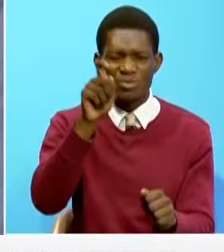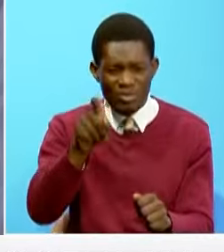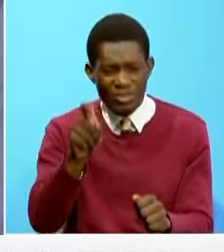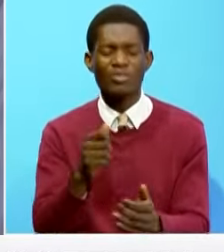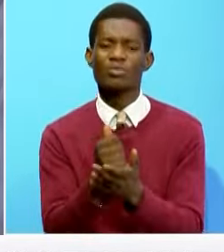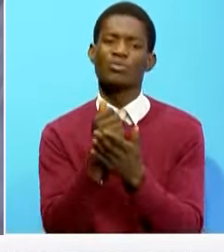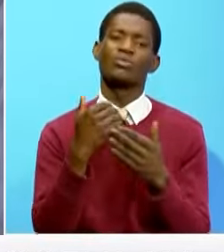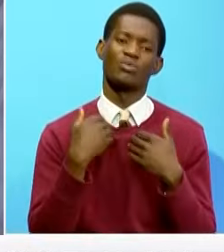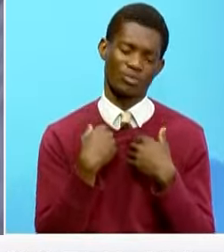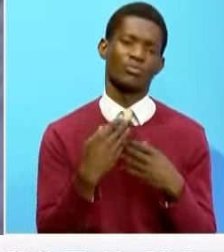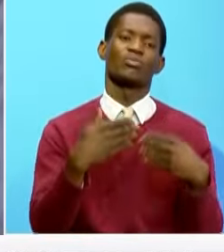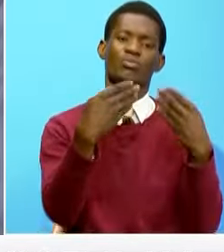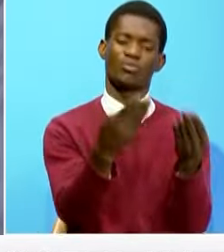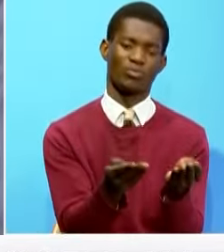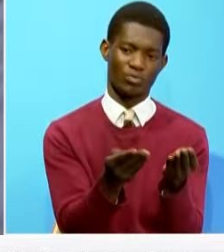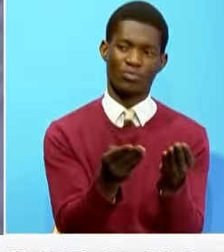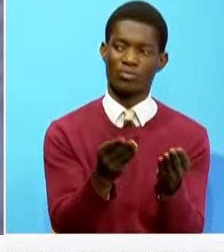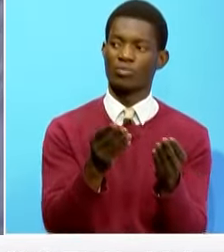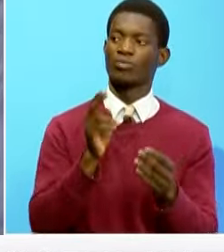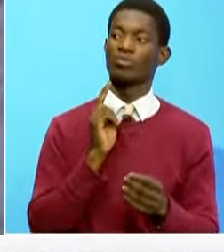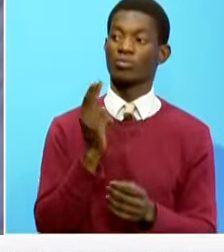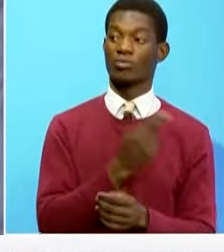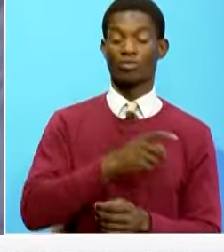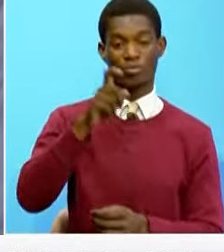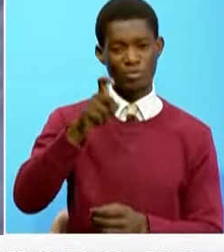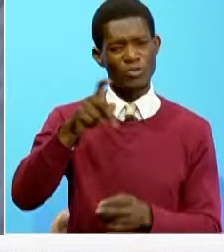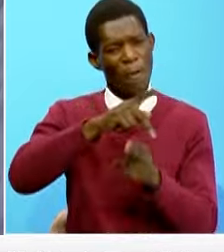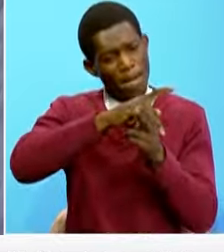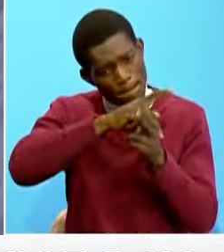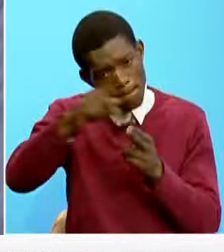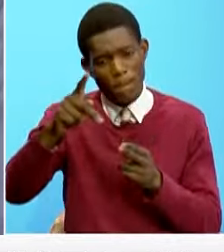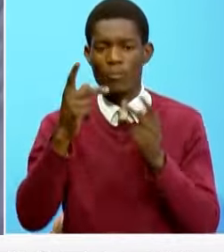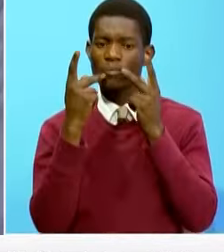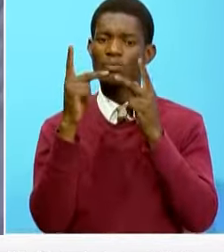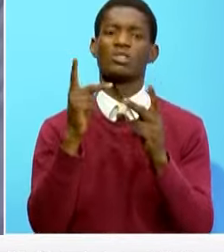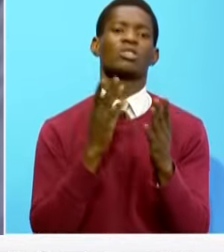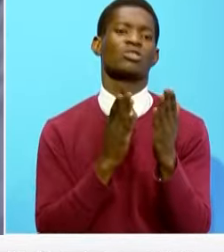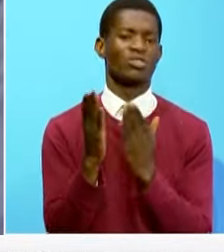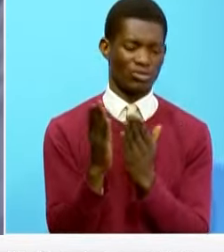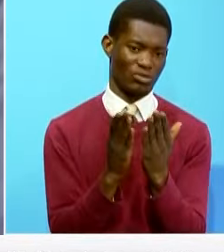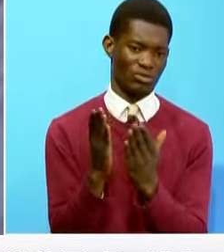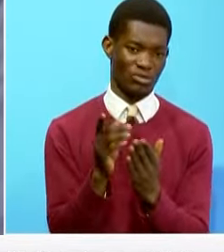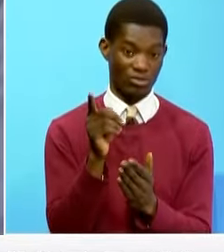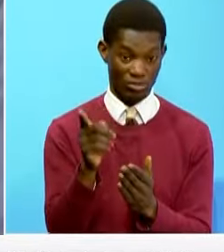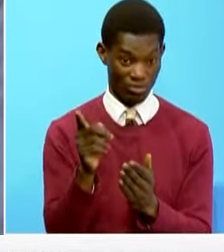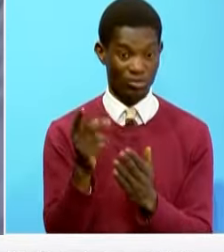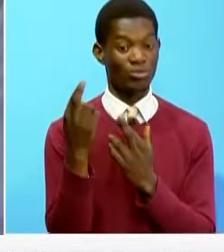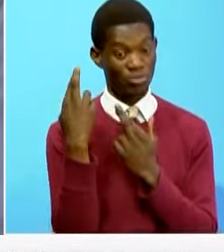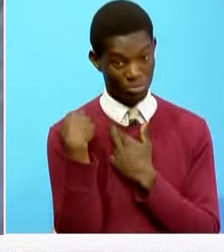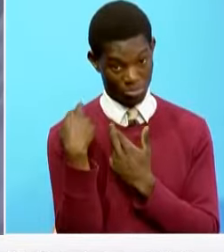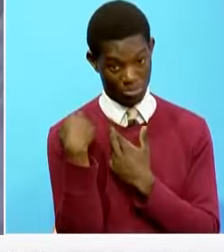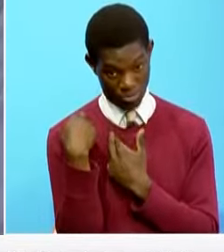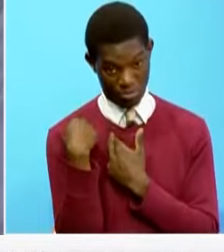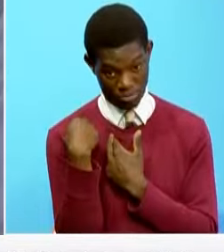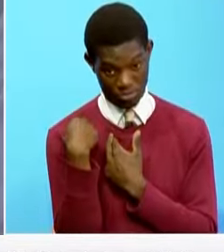to ultimately aspire for a professional public service that is not only responsive and